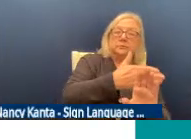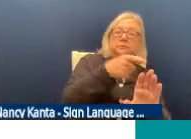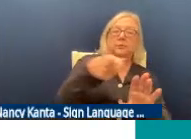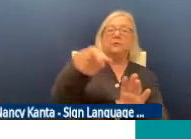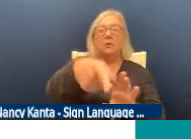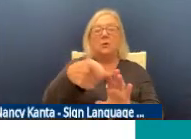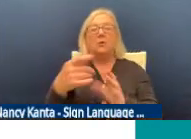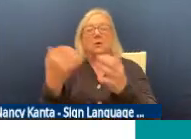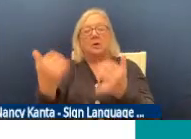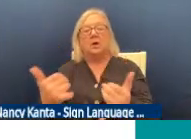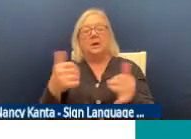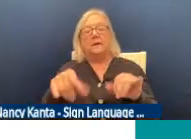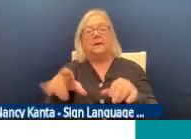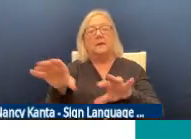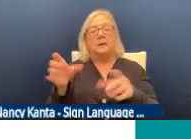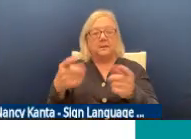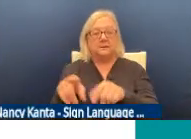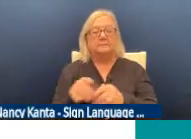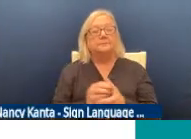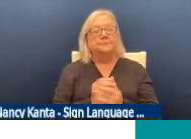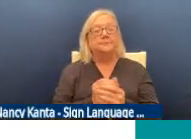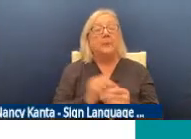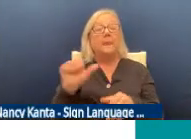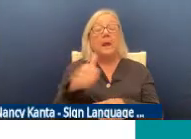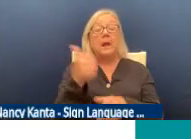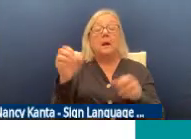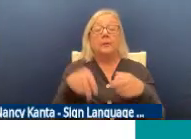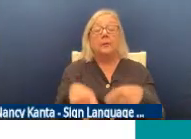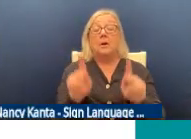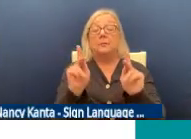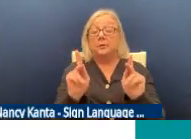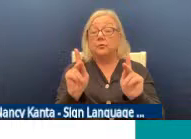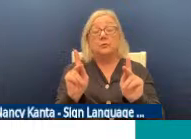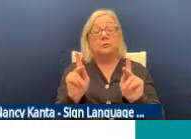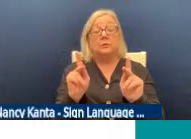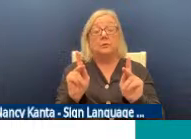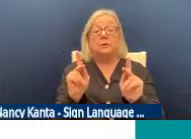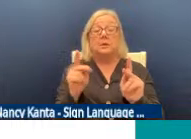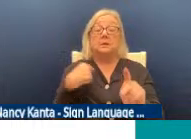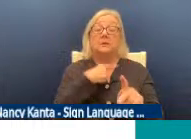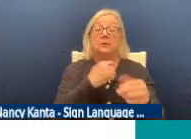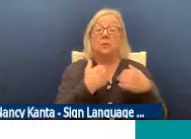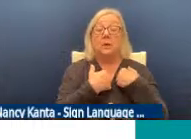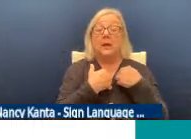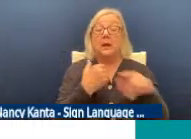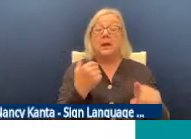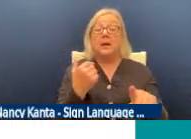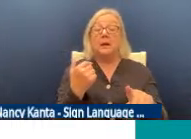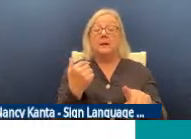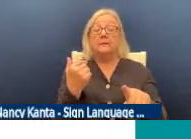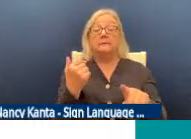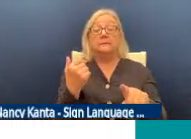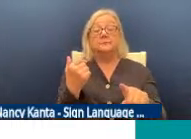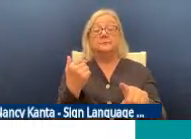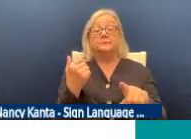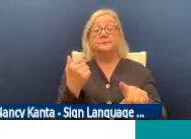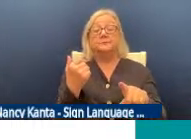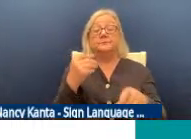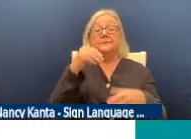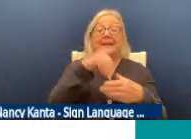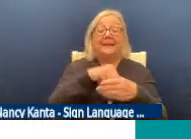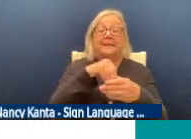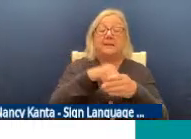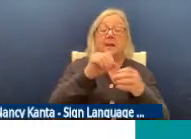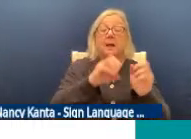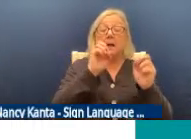work. Other opportunities besides the construction, of course, we have the A&E side opportunities and other